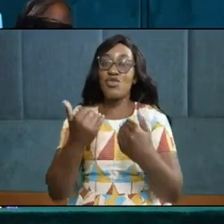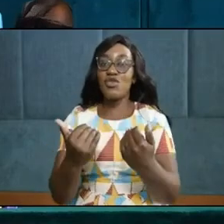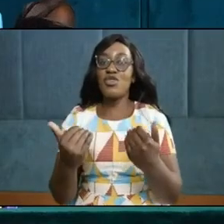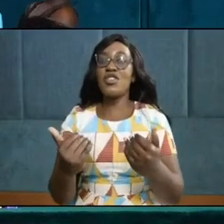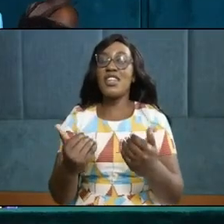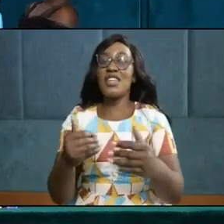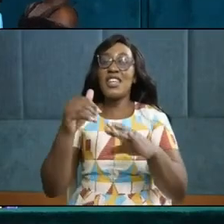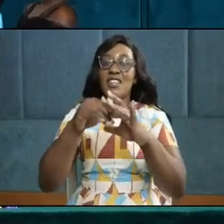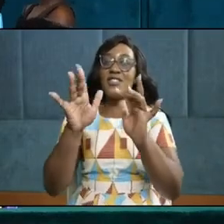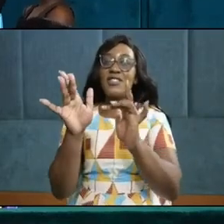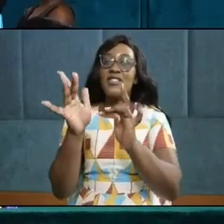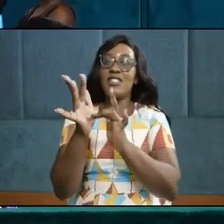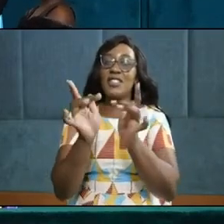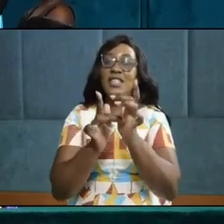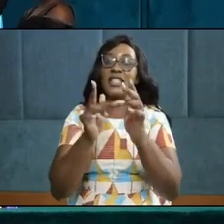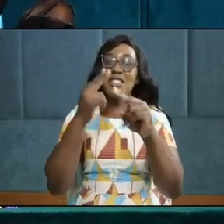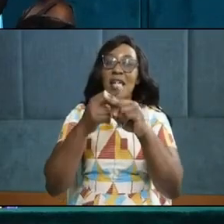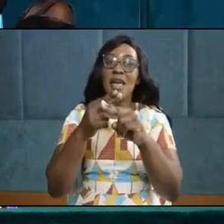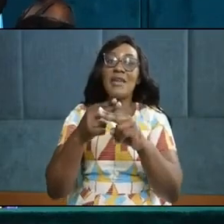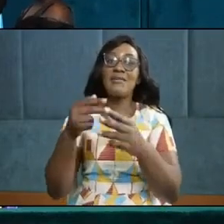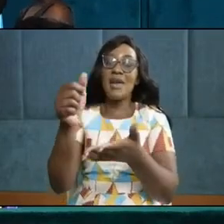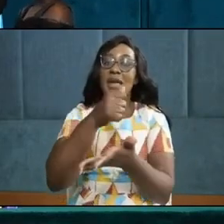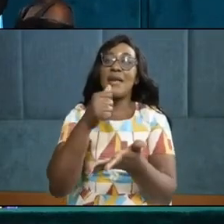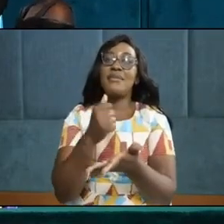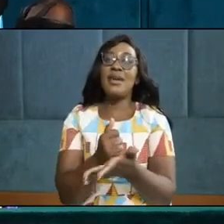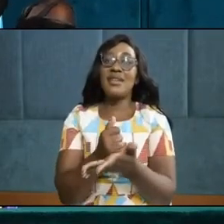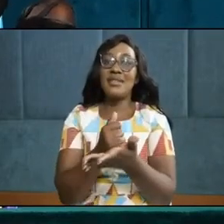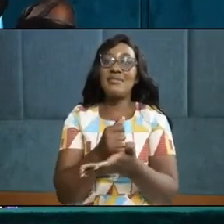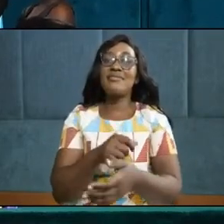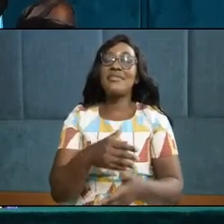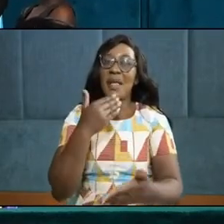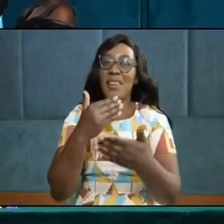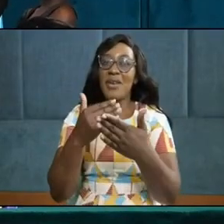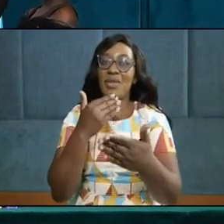Amen. Thank you, and shine for Jesus. And